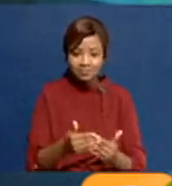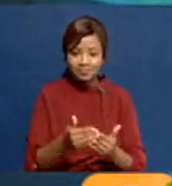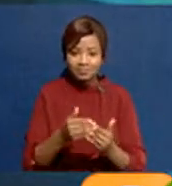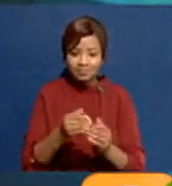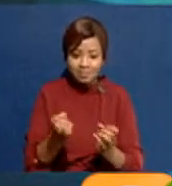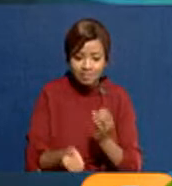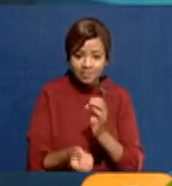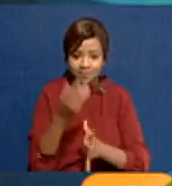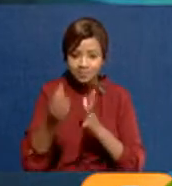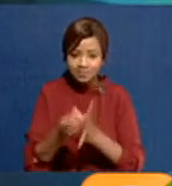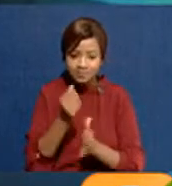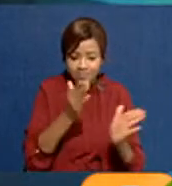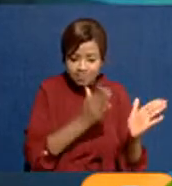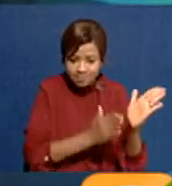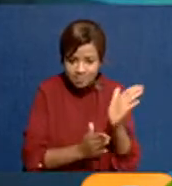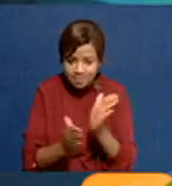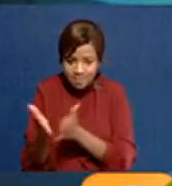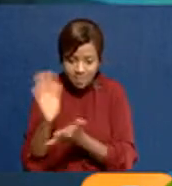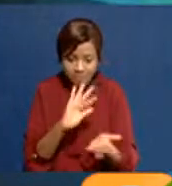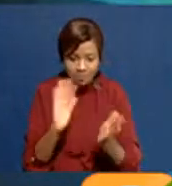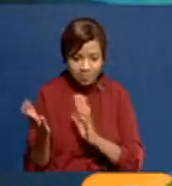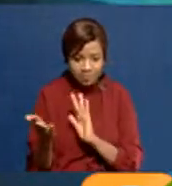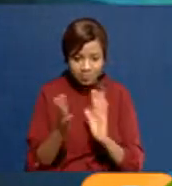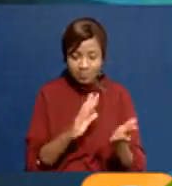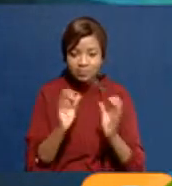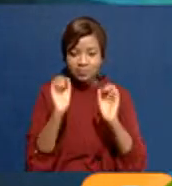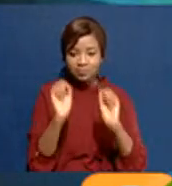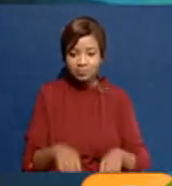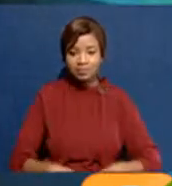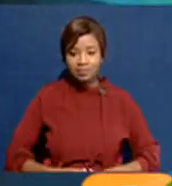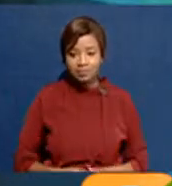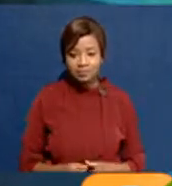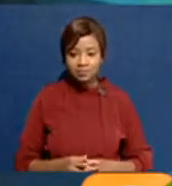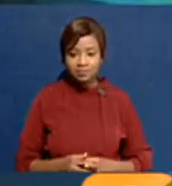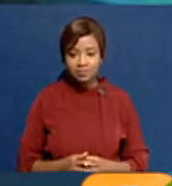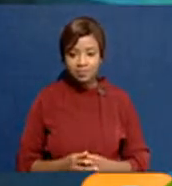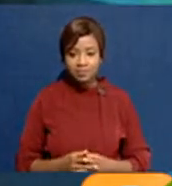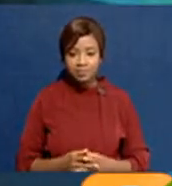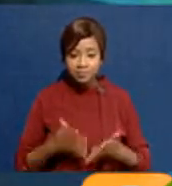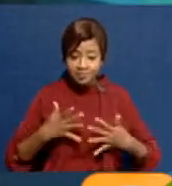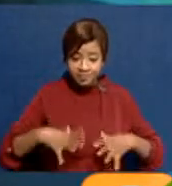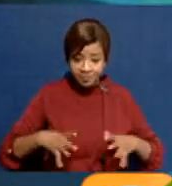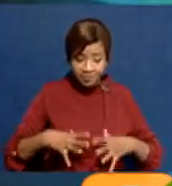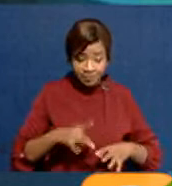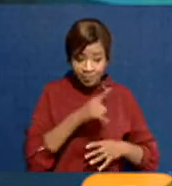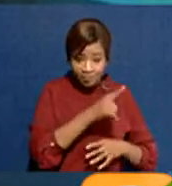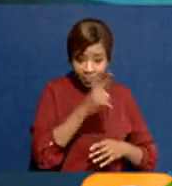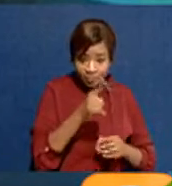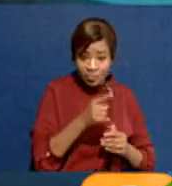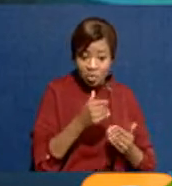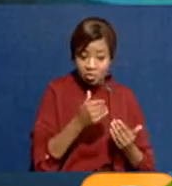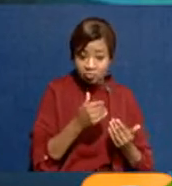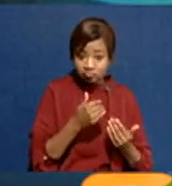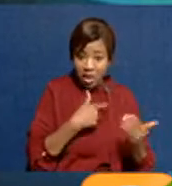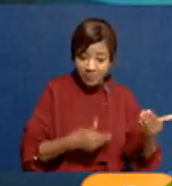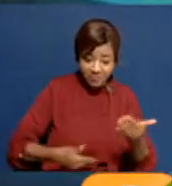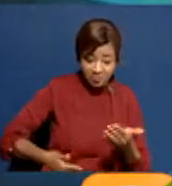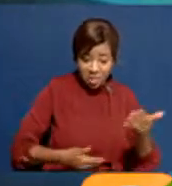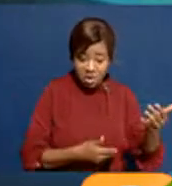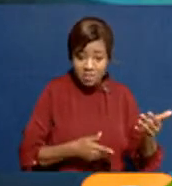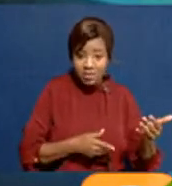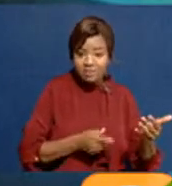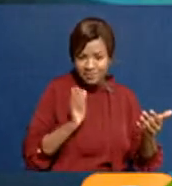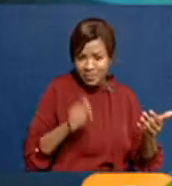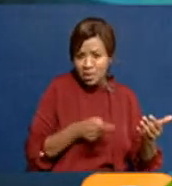out strategies to ensure that the caregivers felt safe taking their children to the